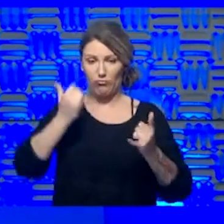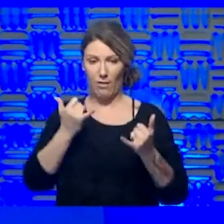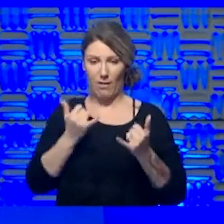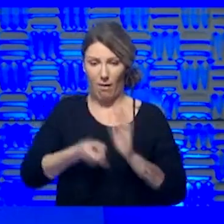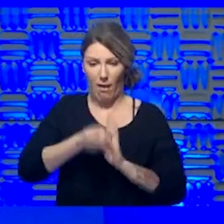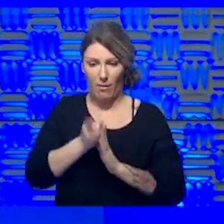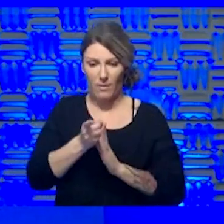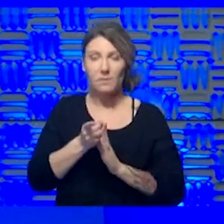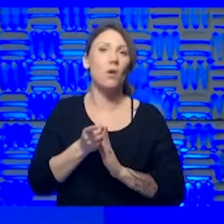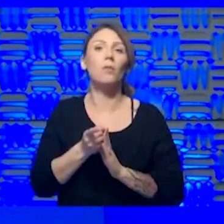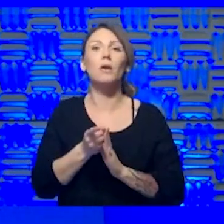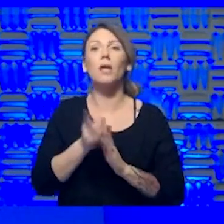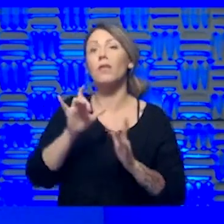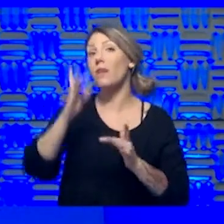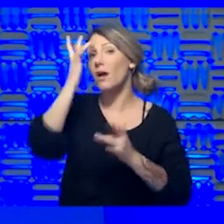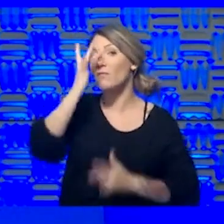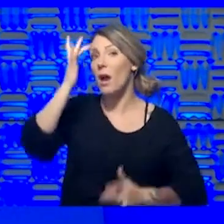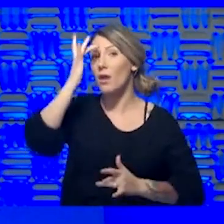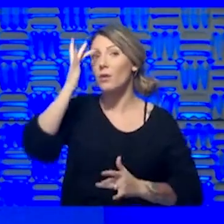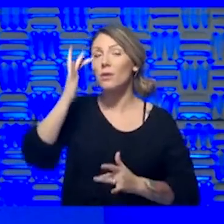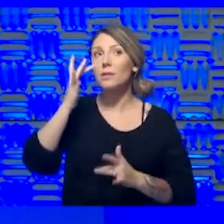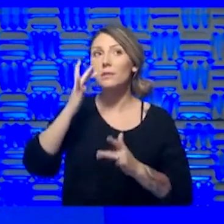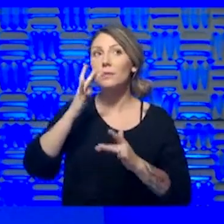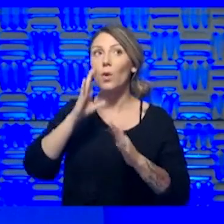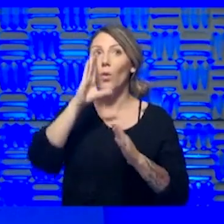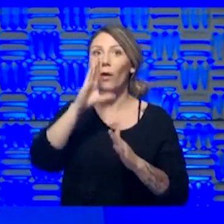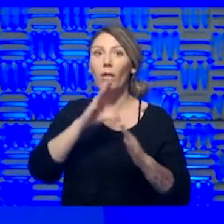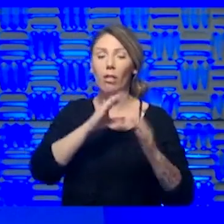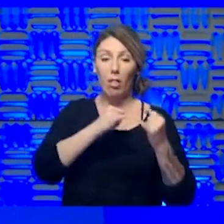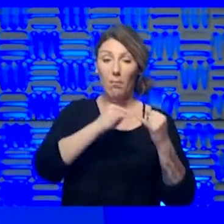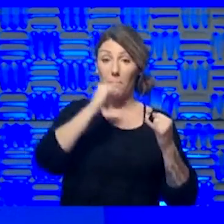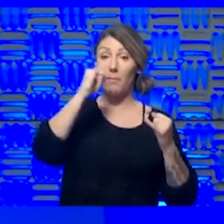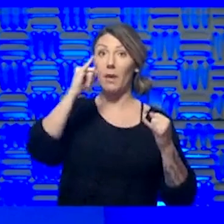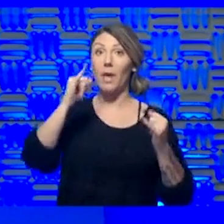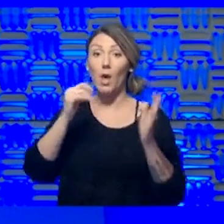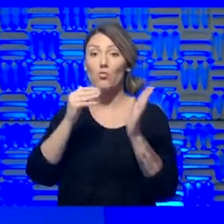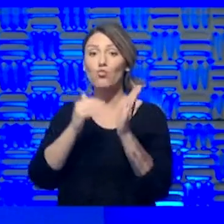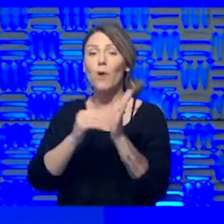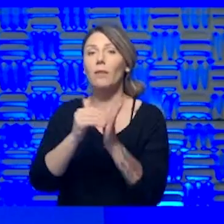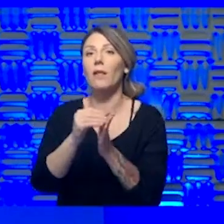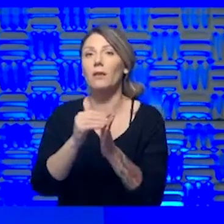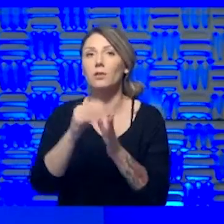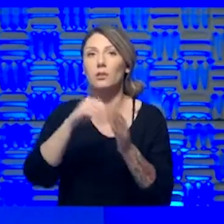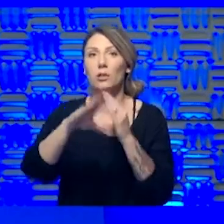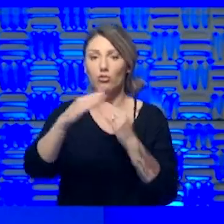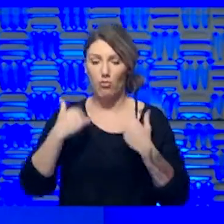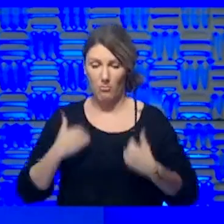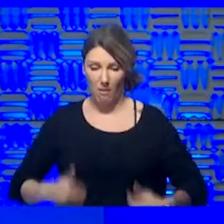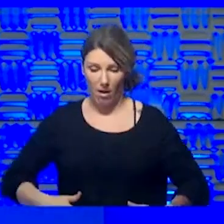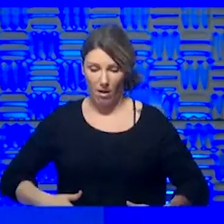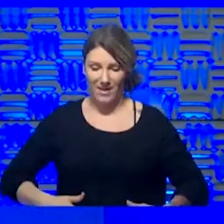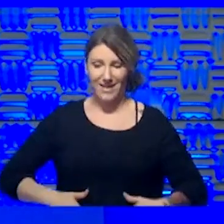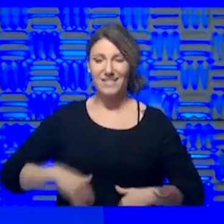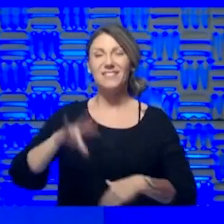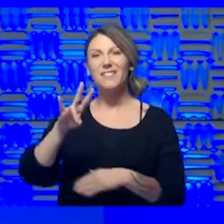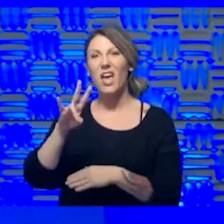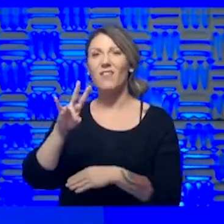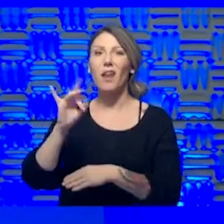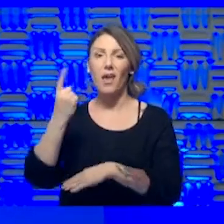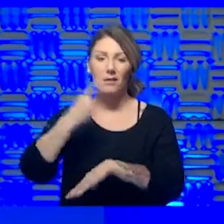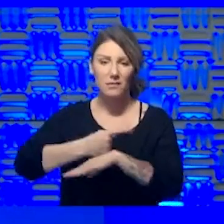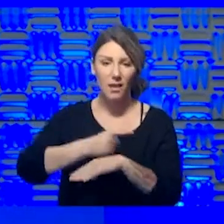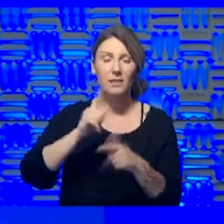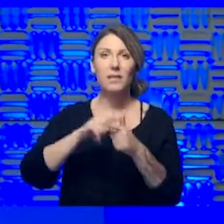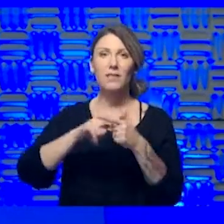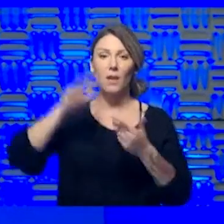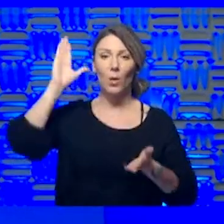that the virus probably peaks at replication in your body at 7 to 8 days and then quickly goes down. And